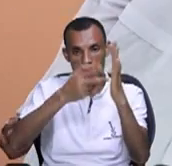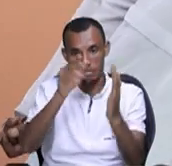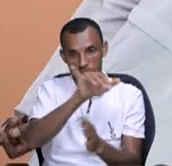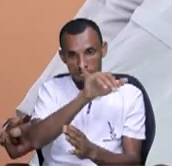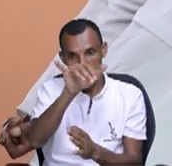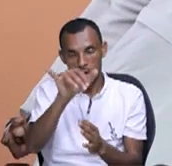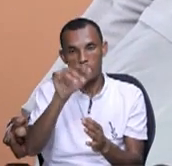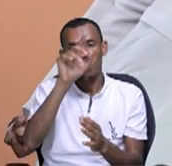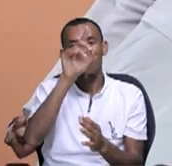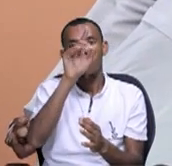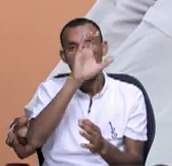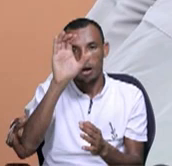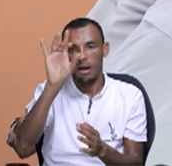what?